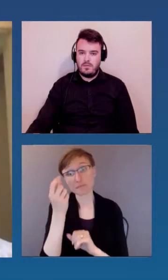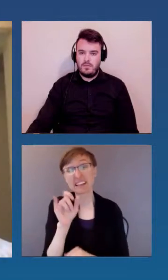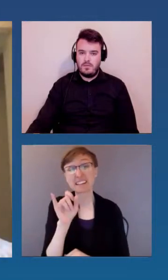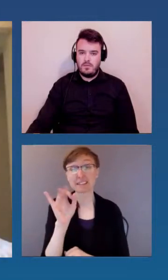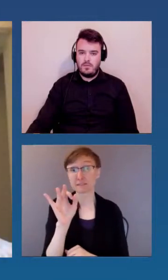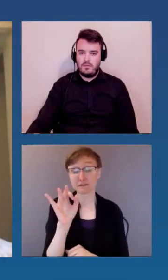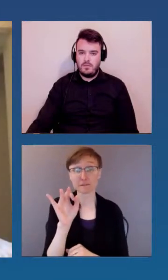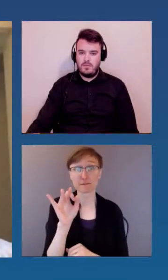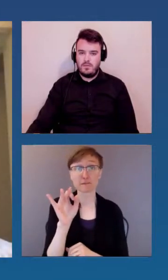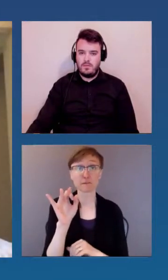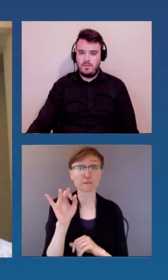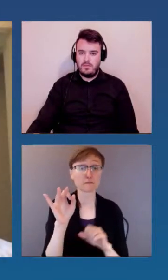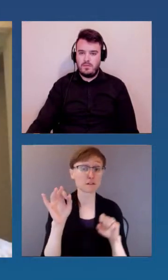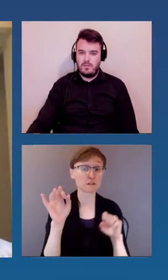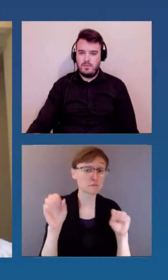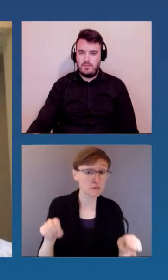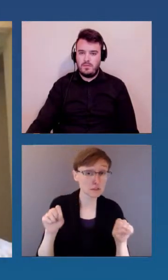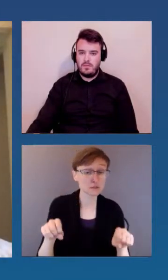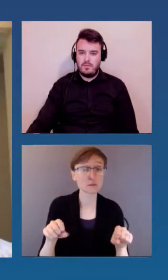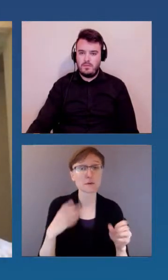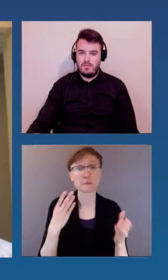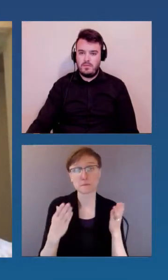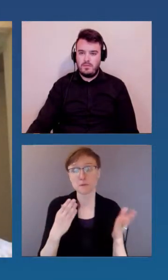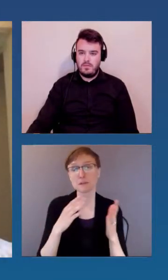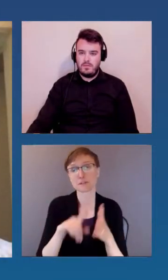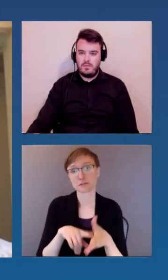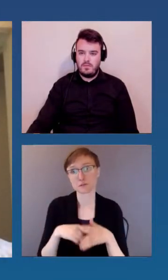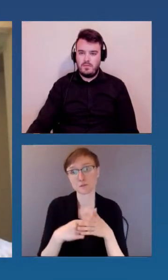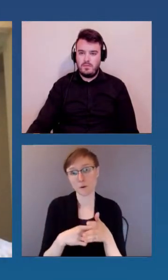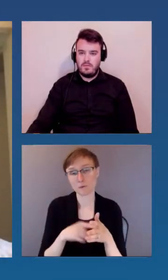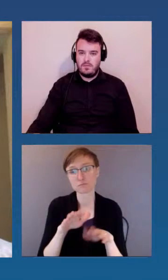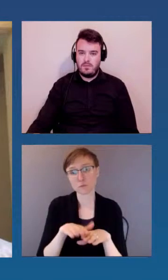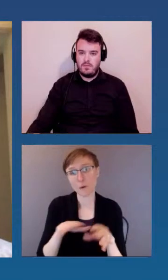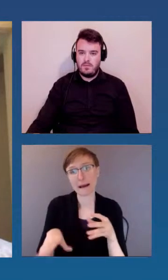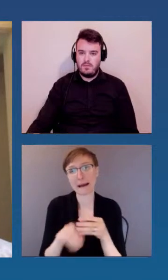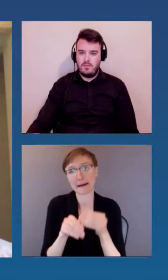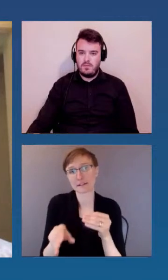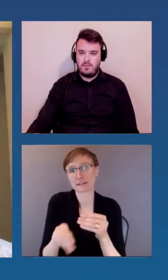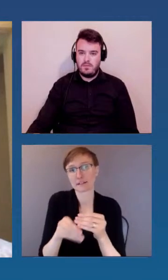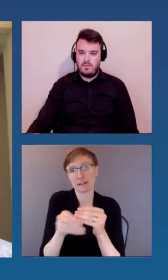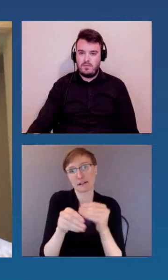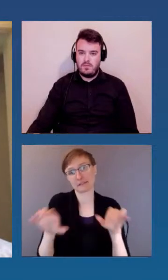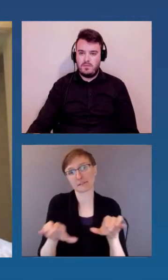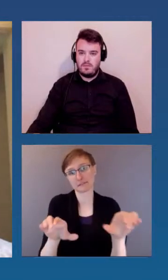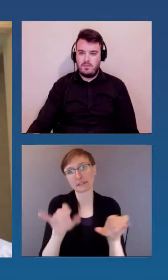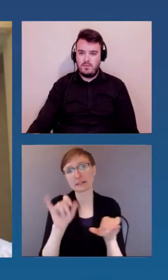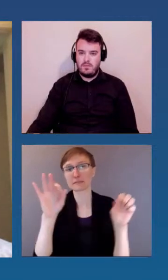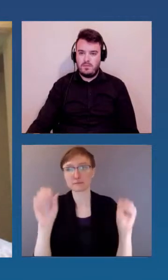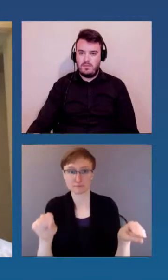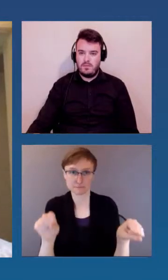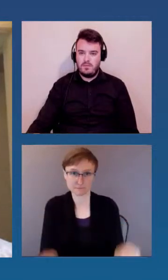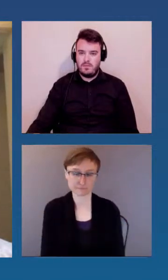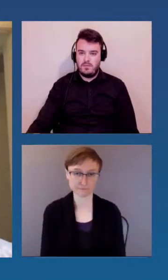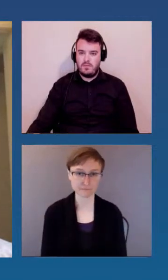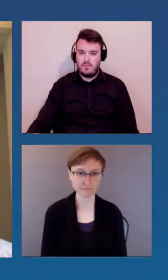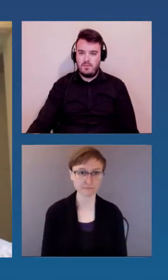way to proceed for the winter semester. And I think as we gradually move along, we